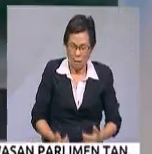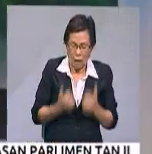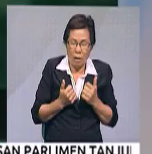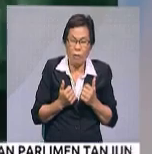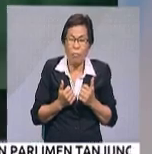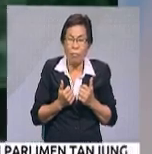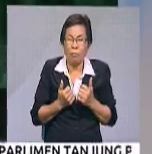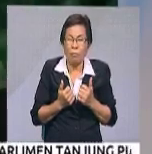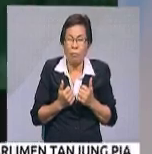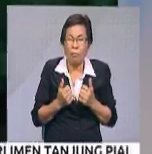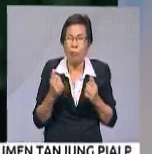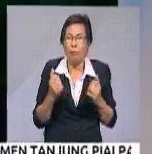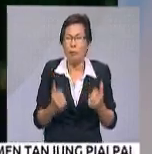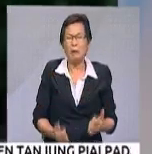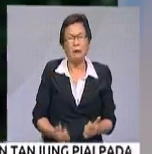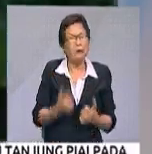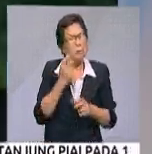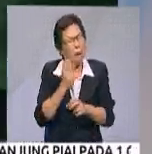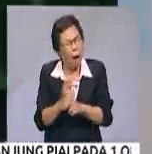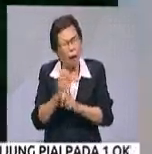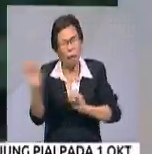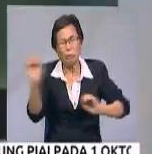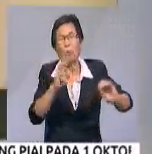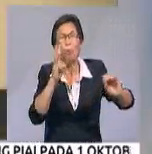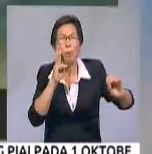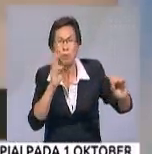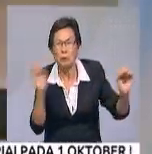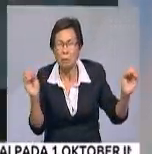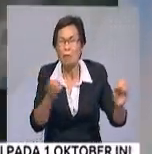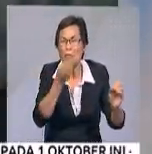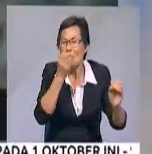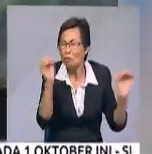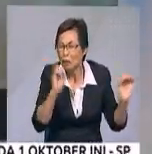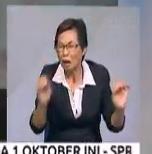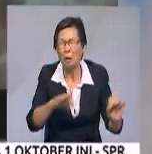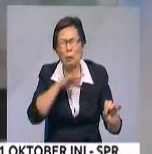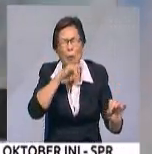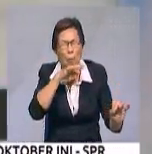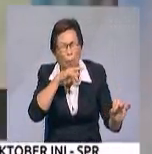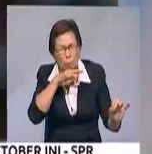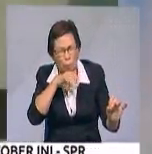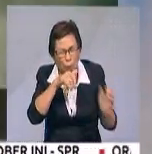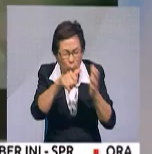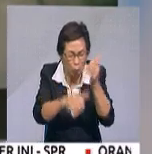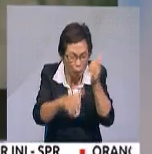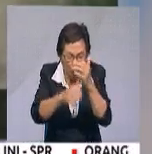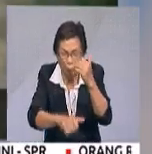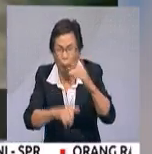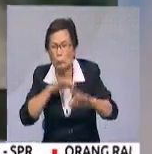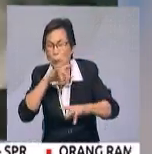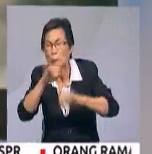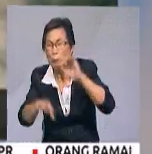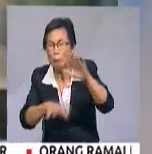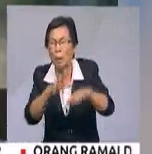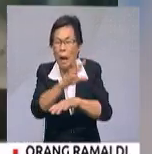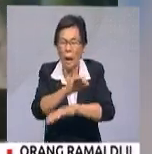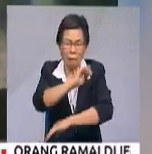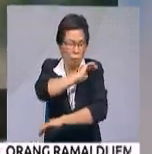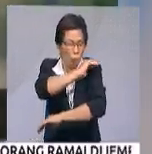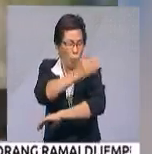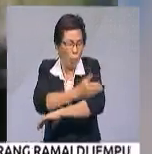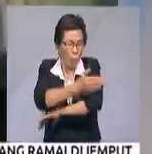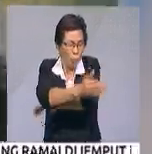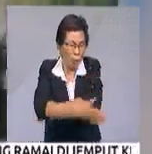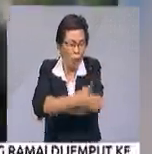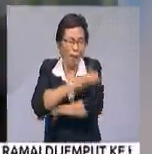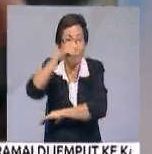water or food, without the most primitive sanitation. Yet the authorities of